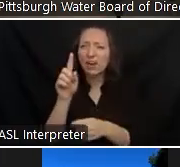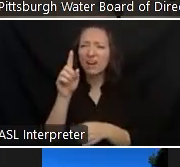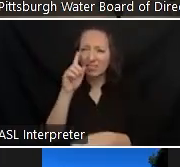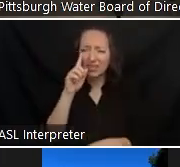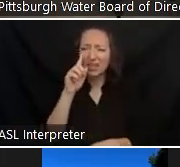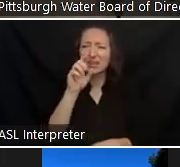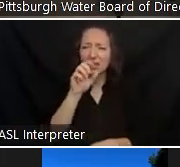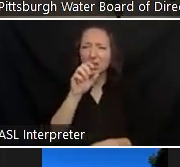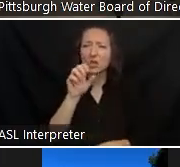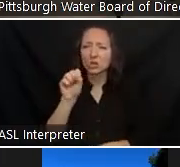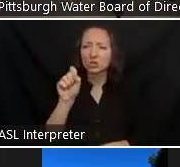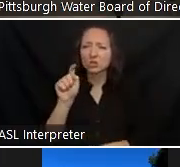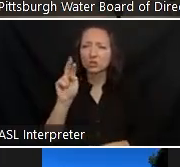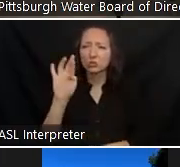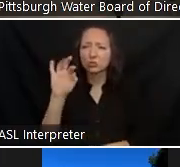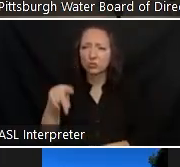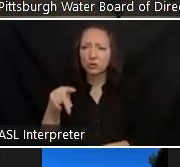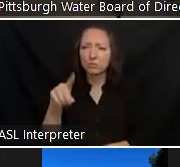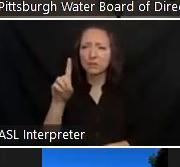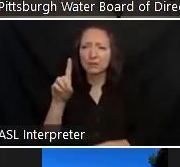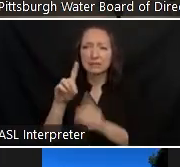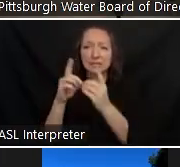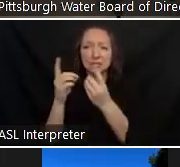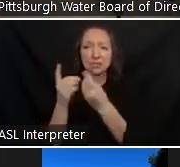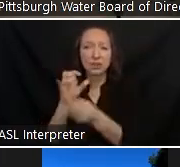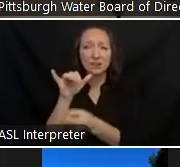after photo. That was one in particular where